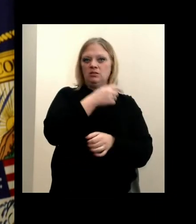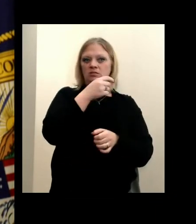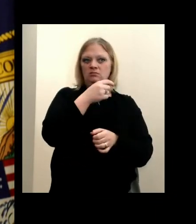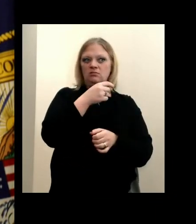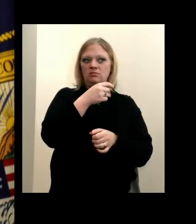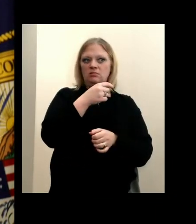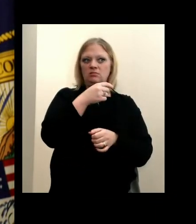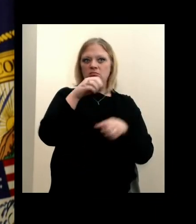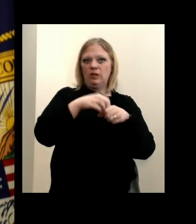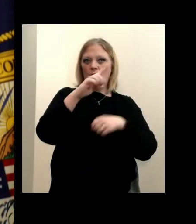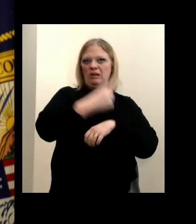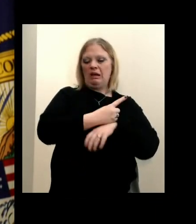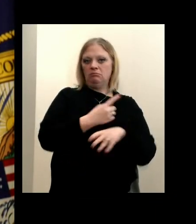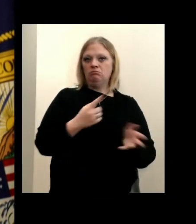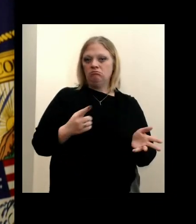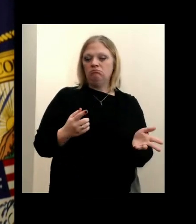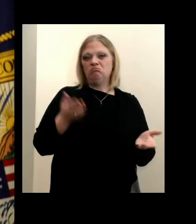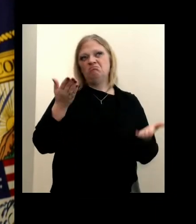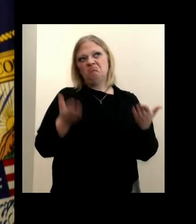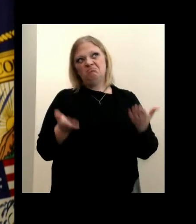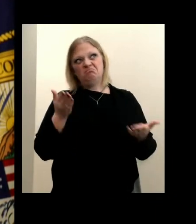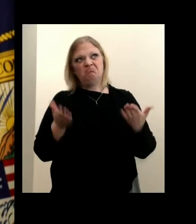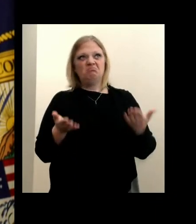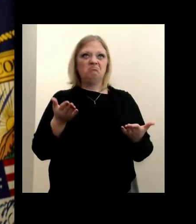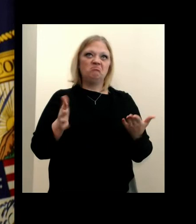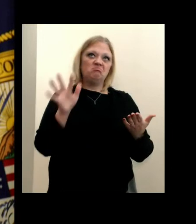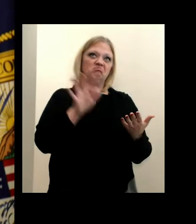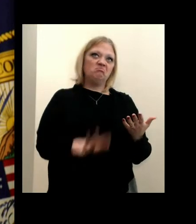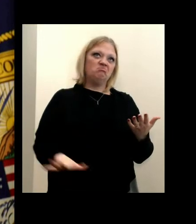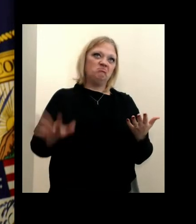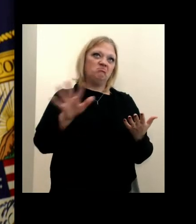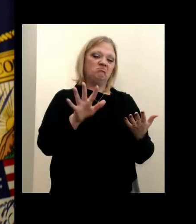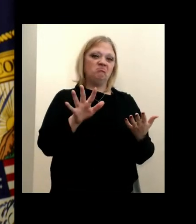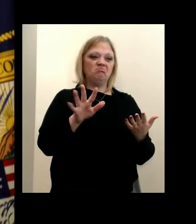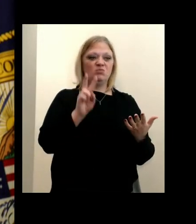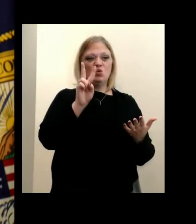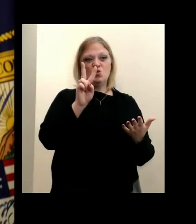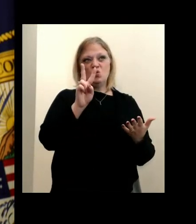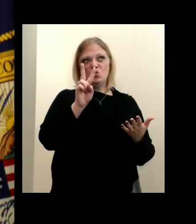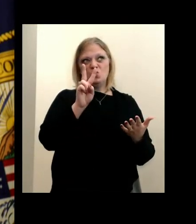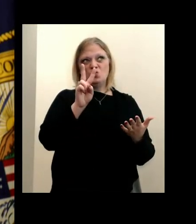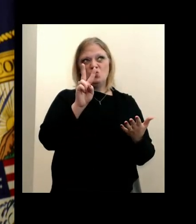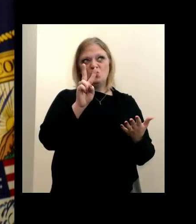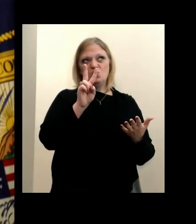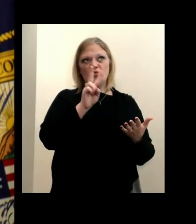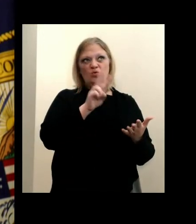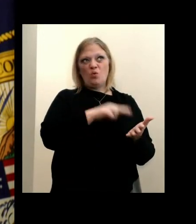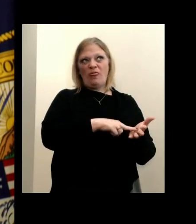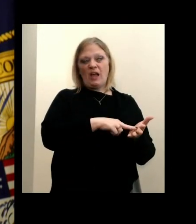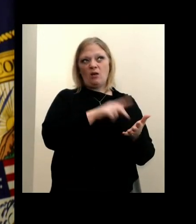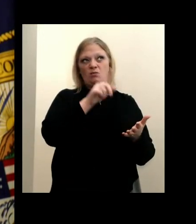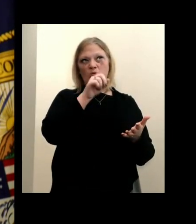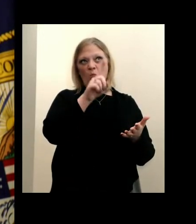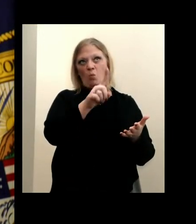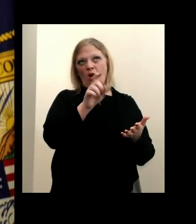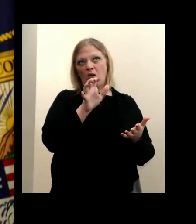that. Probably somewhere around 2,100 to 2,200 vaccines at least.